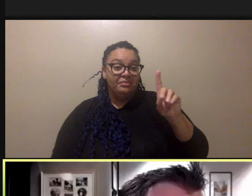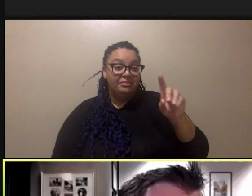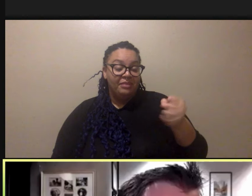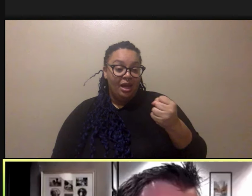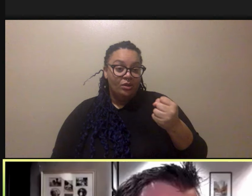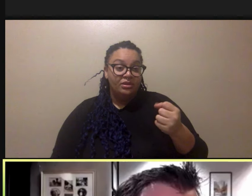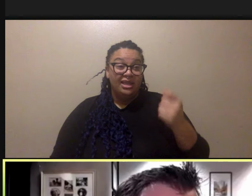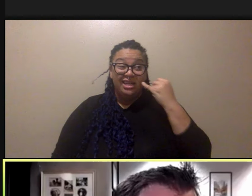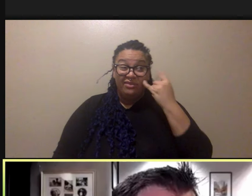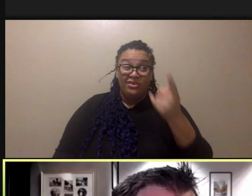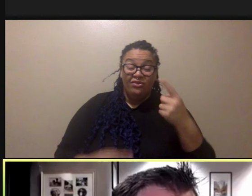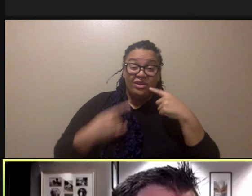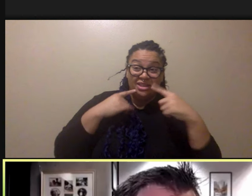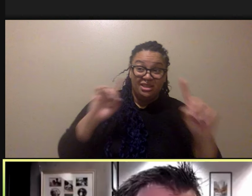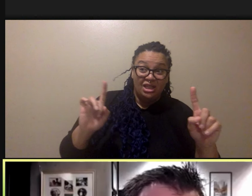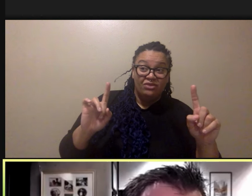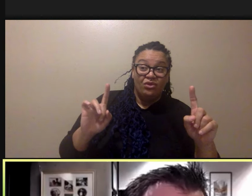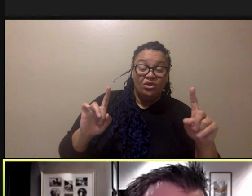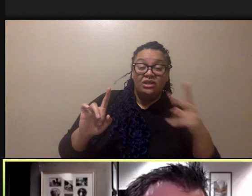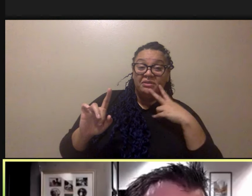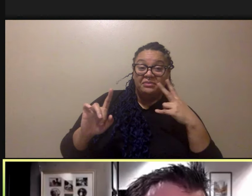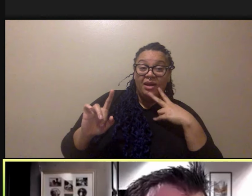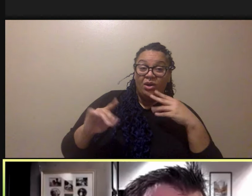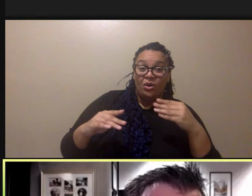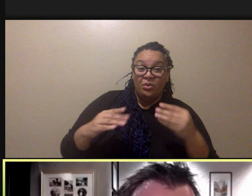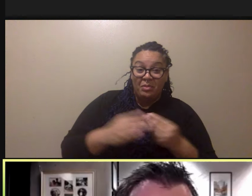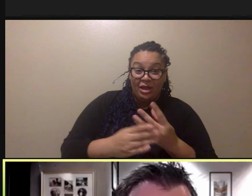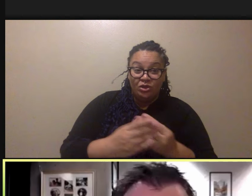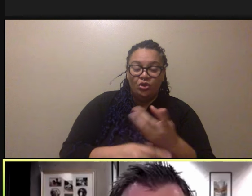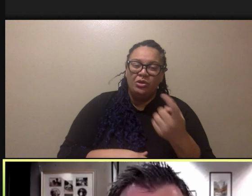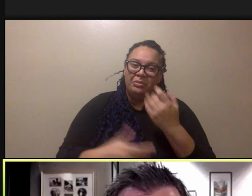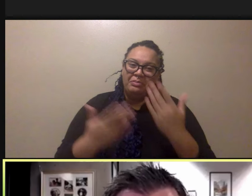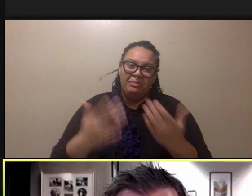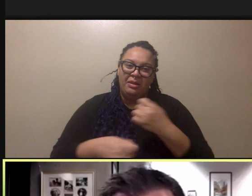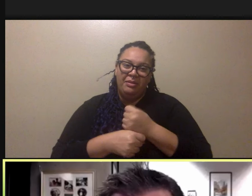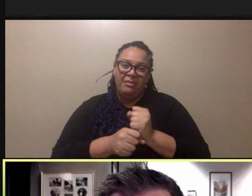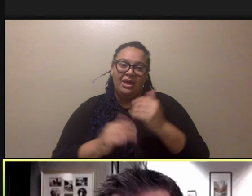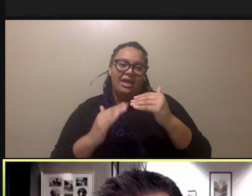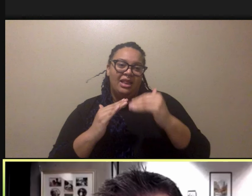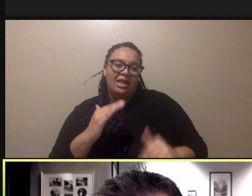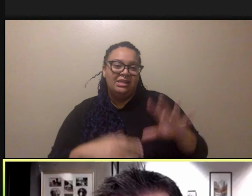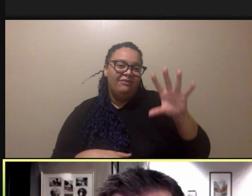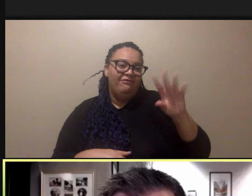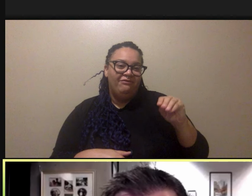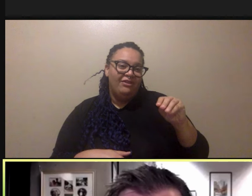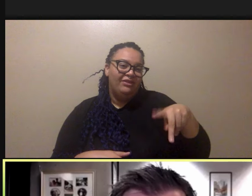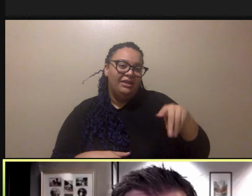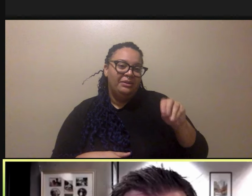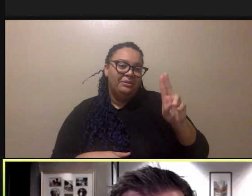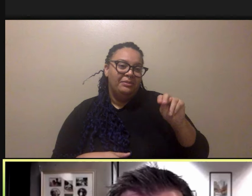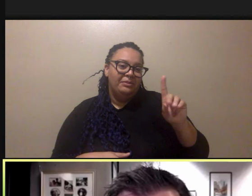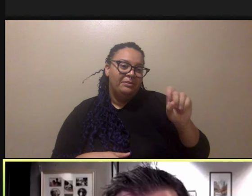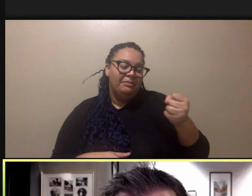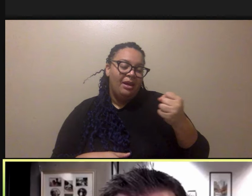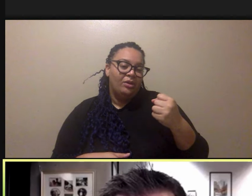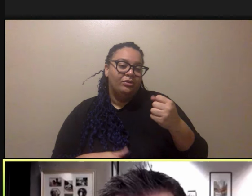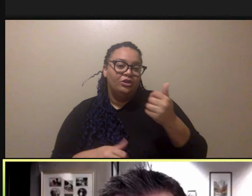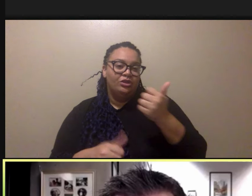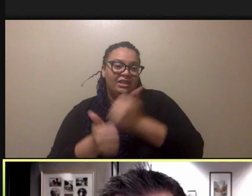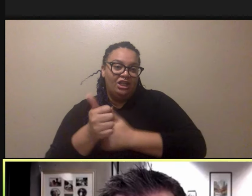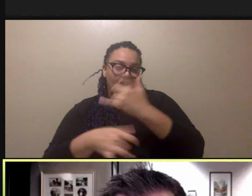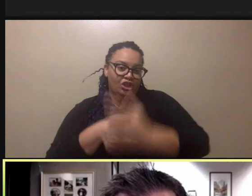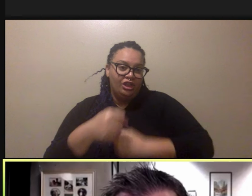fairly successful tobacco planter, you're maybe making less than £50 a year and spending most of that back into the